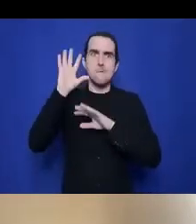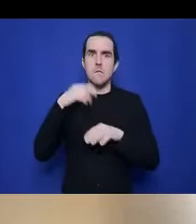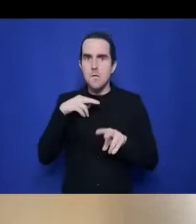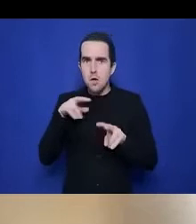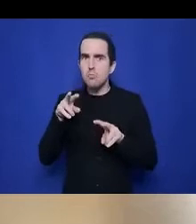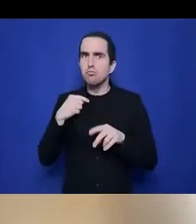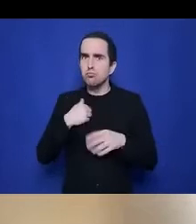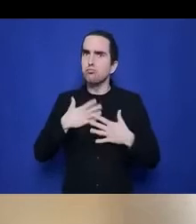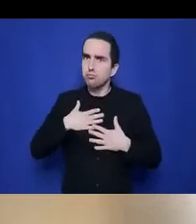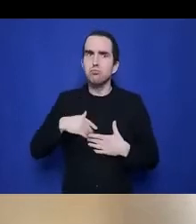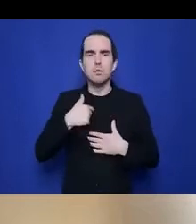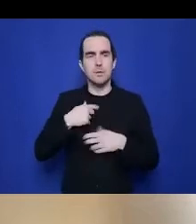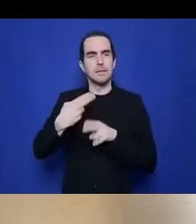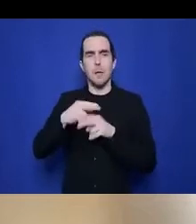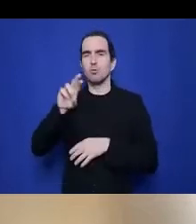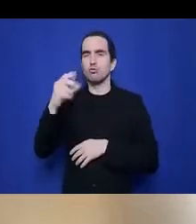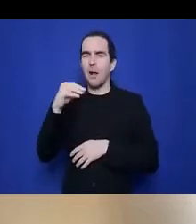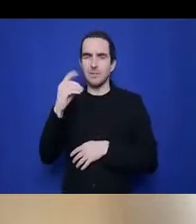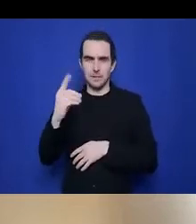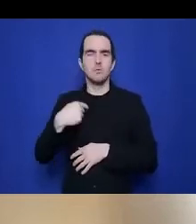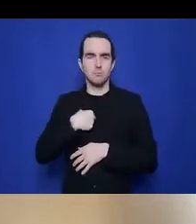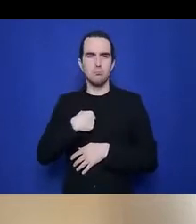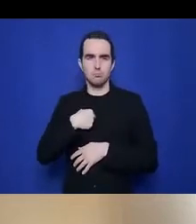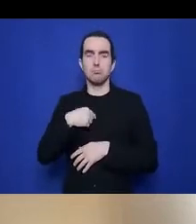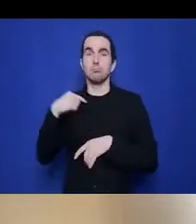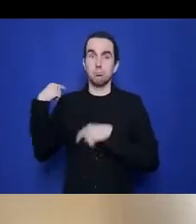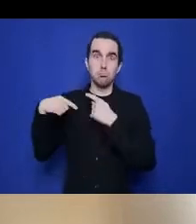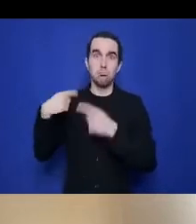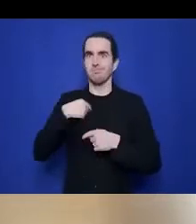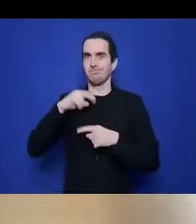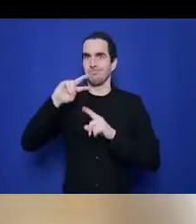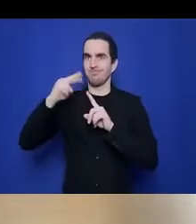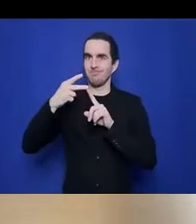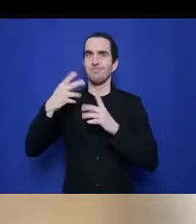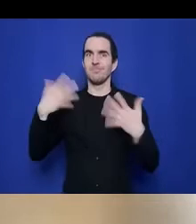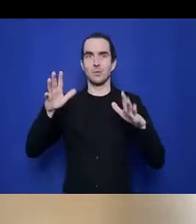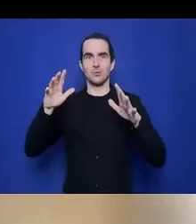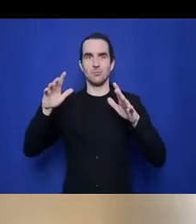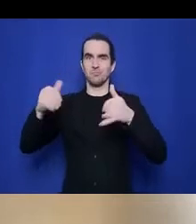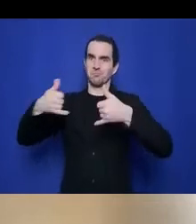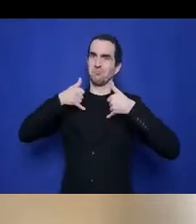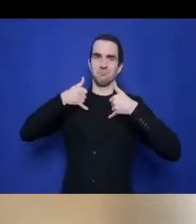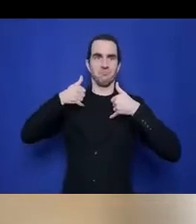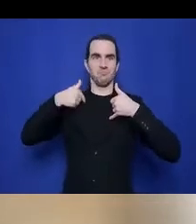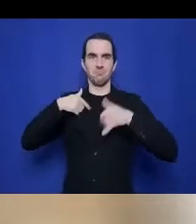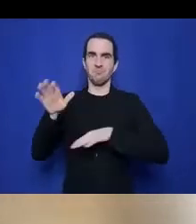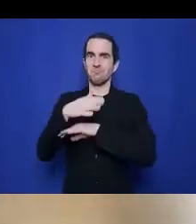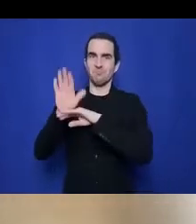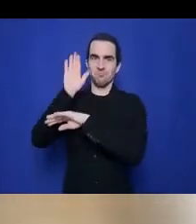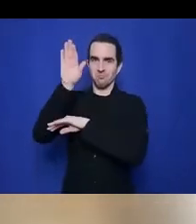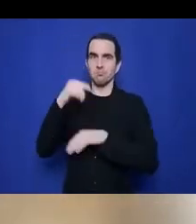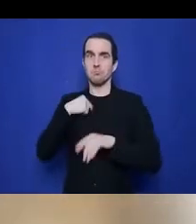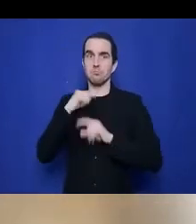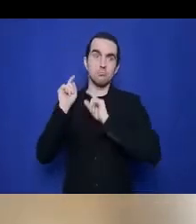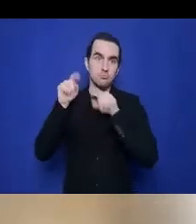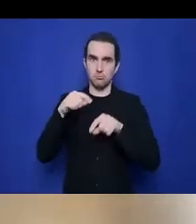but when I got here, I saw people who looked like me. There's a connection between people in wheelchairs. I don't have to explain my life every moment of